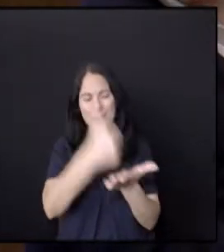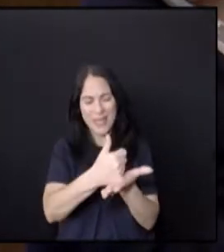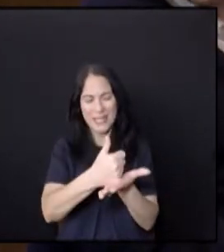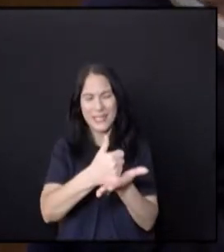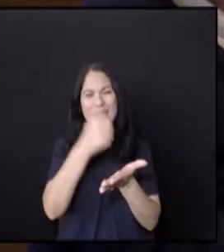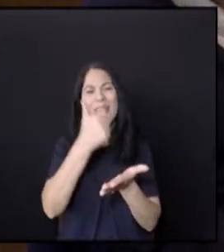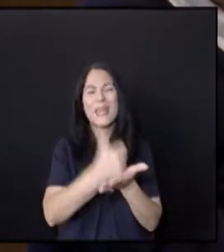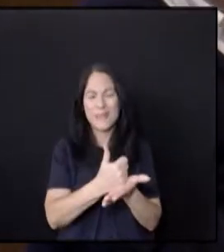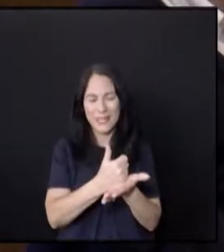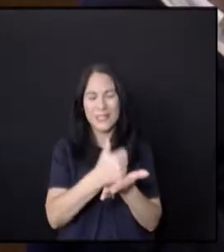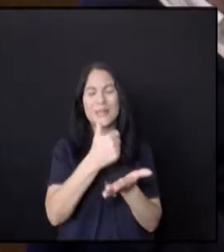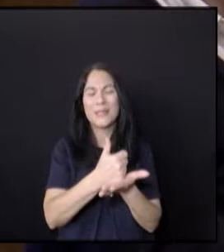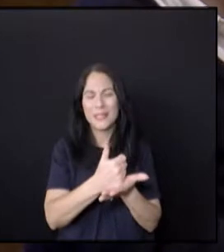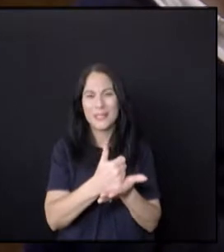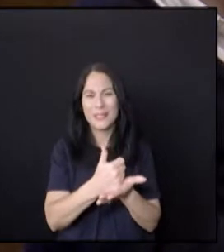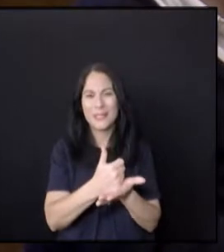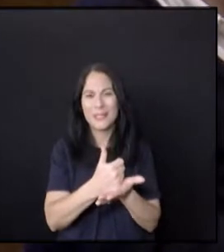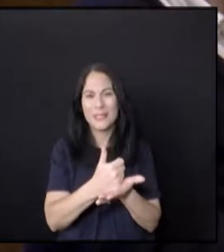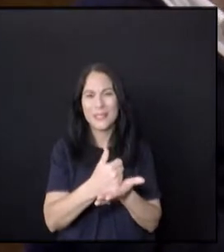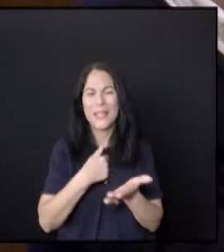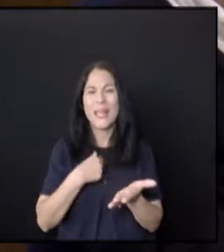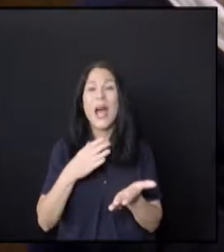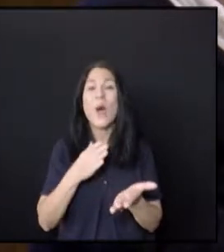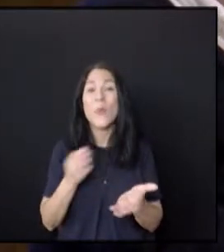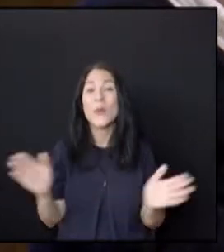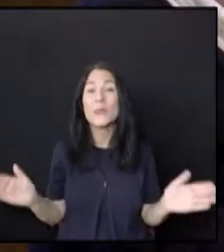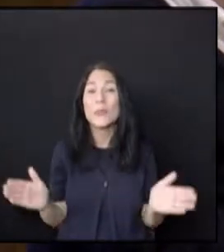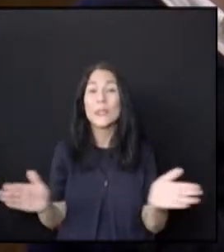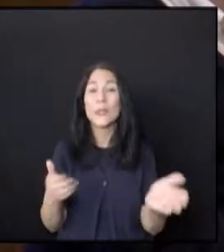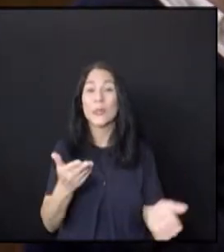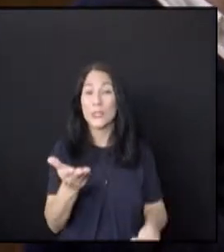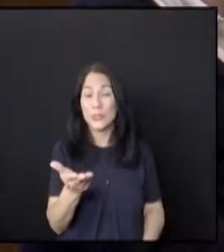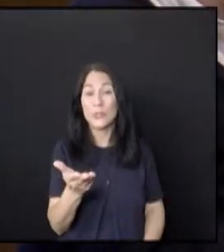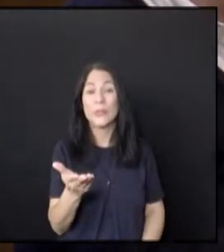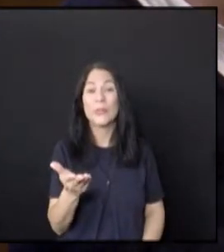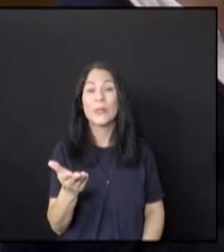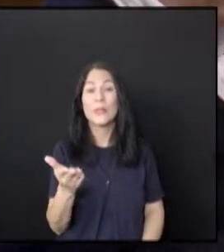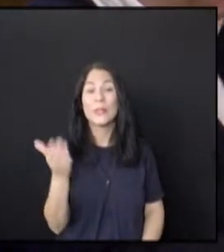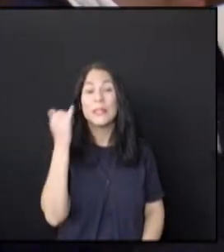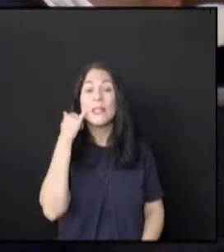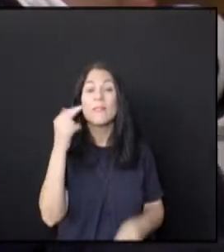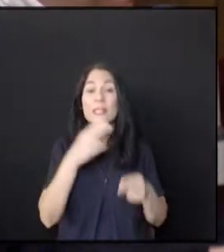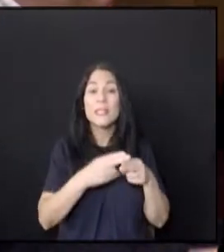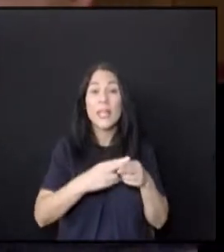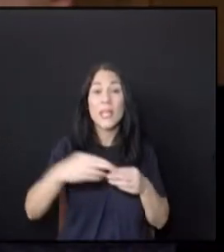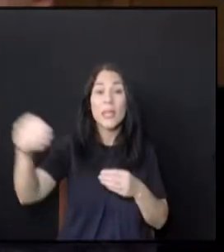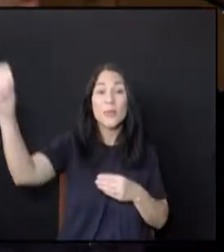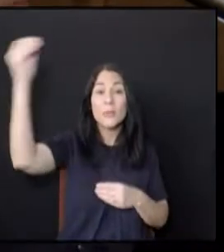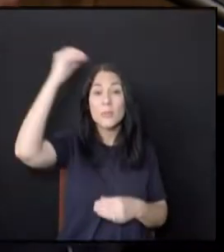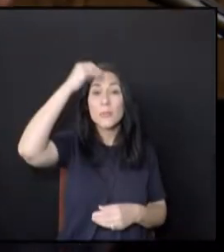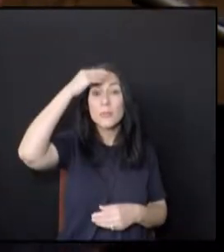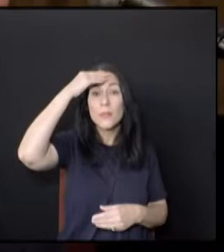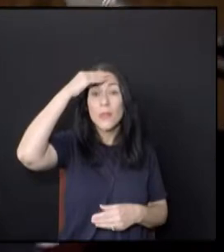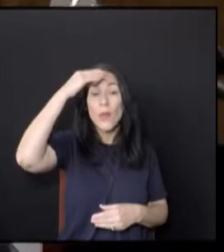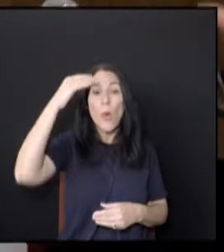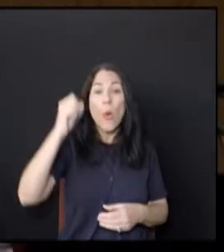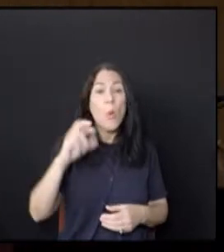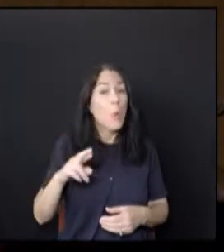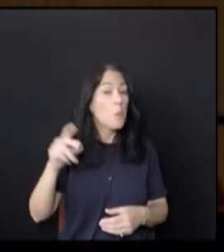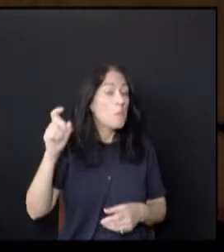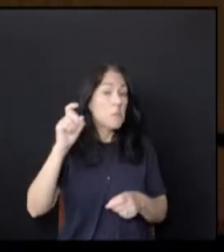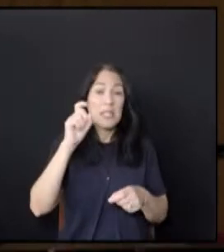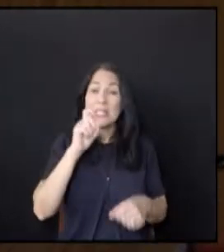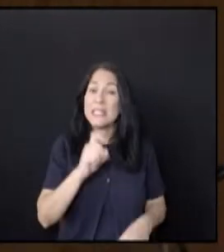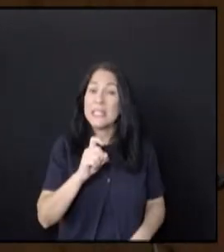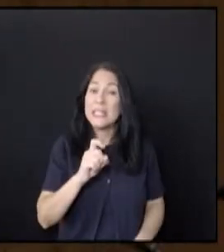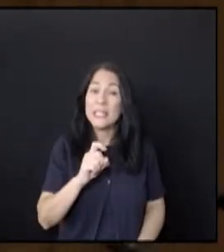amen, amen. I wanna encourage you, if a name was brought to your mind or a need was brought to